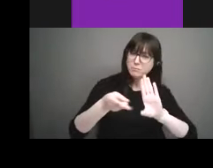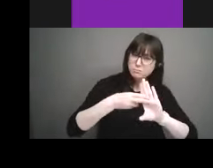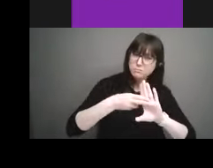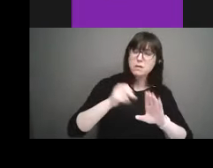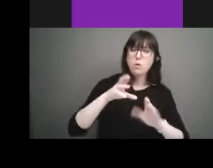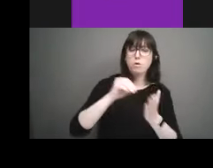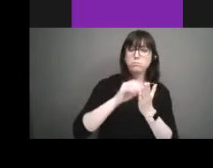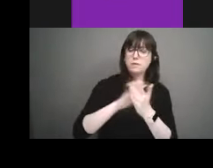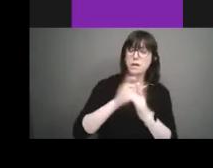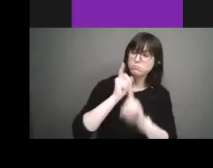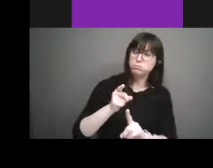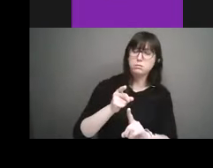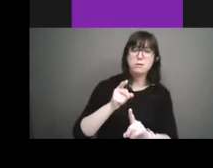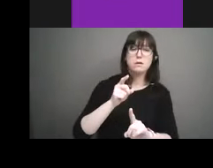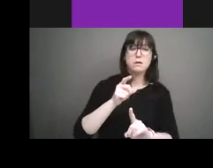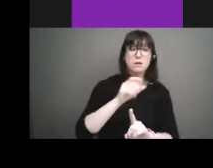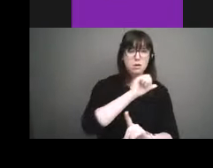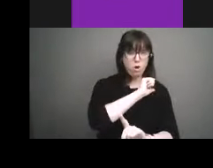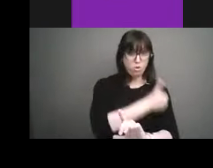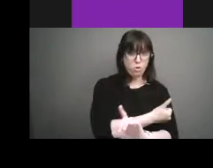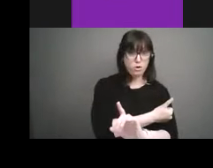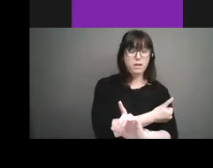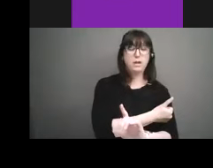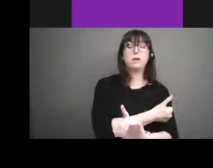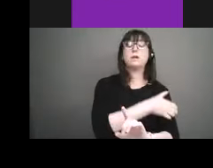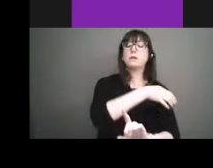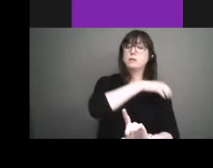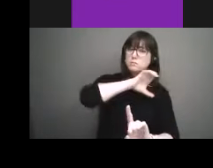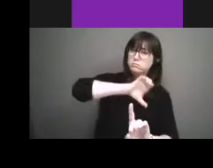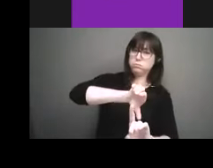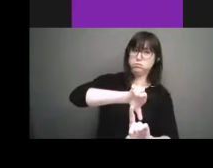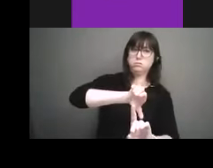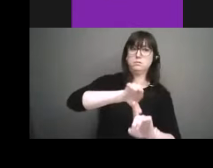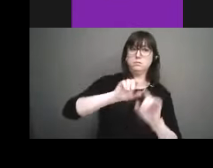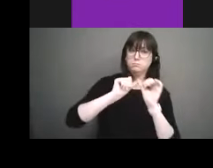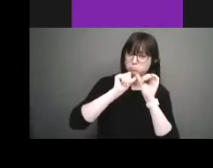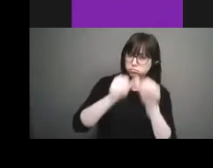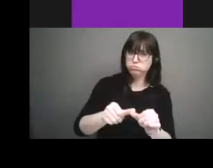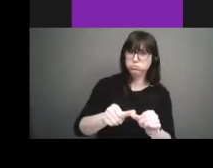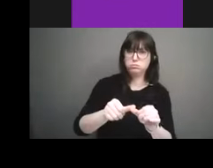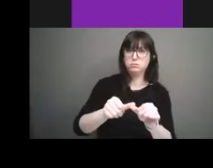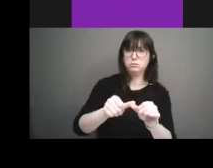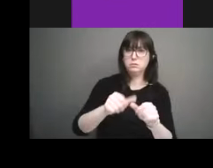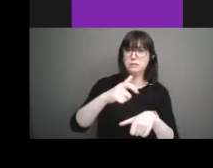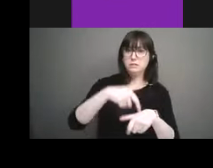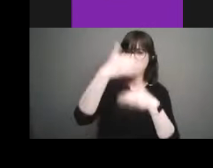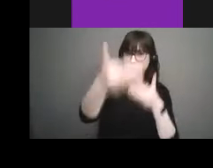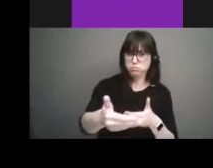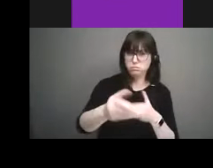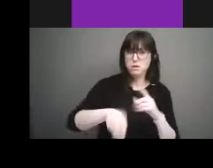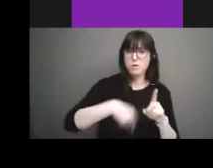the authority is to be given and exercised during a subsequent period of